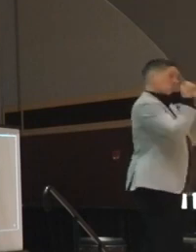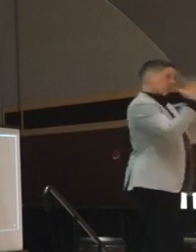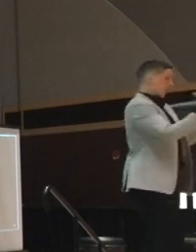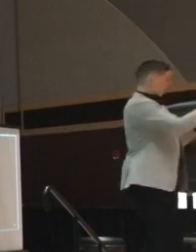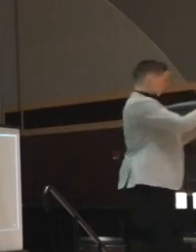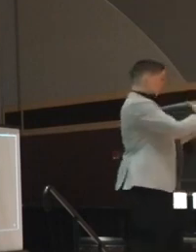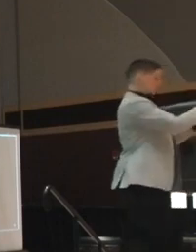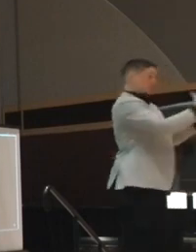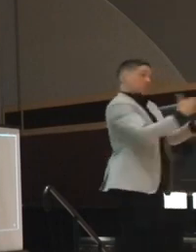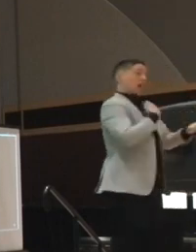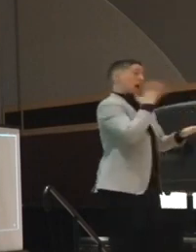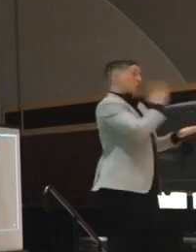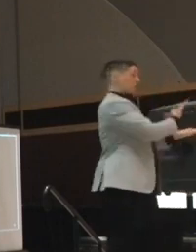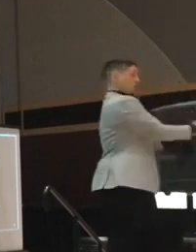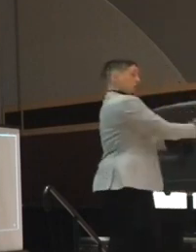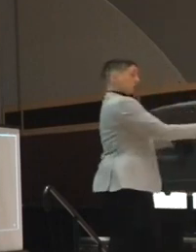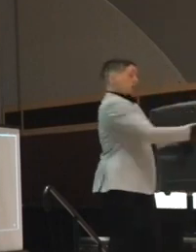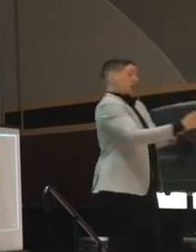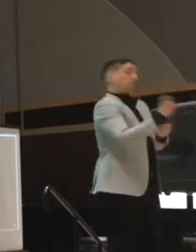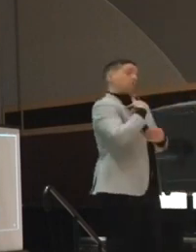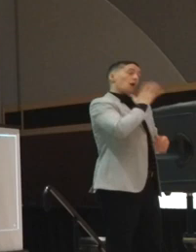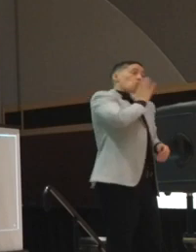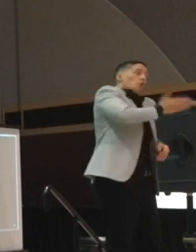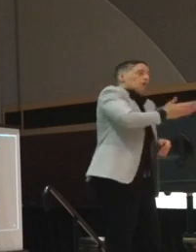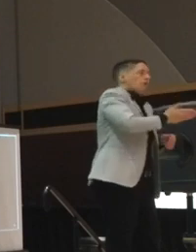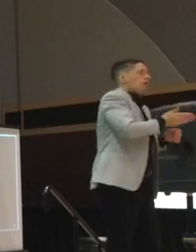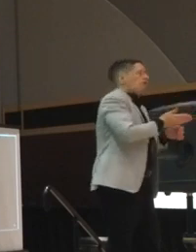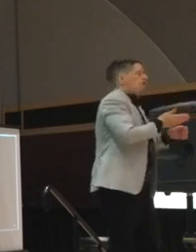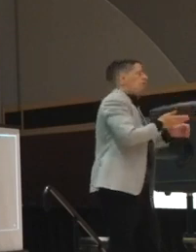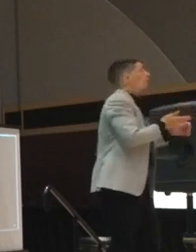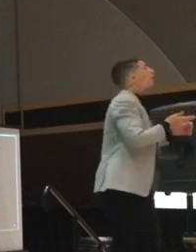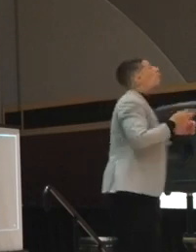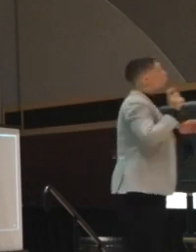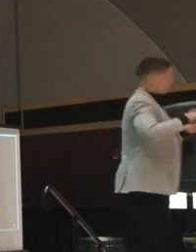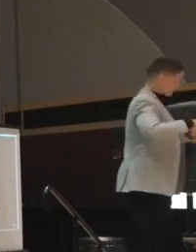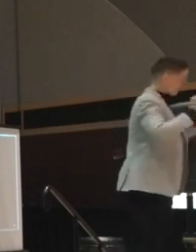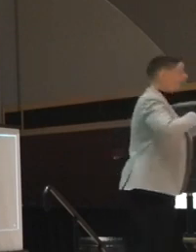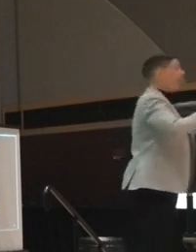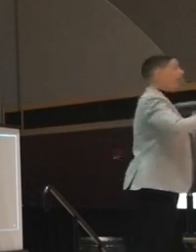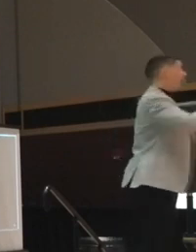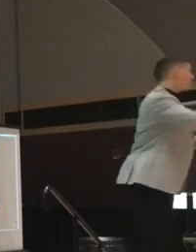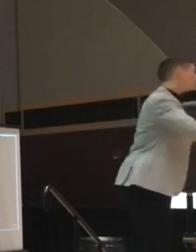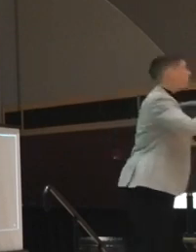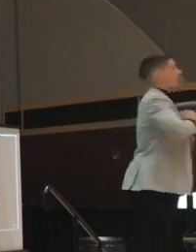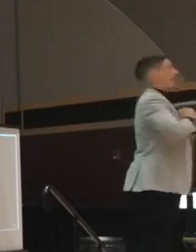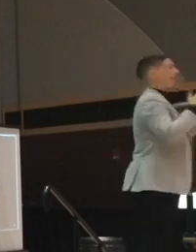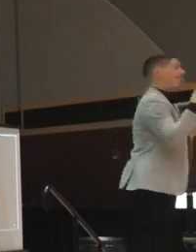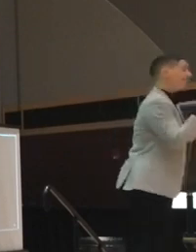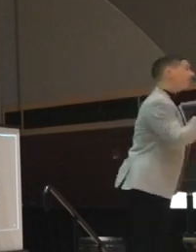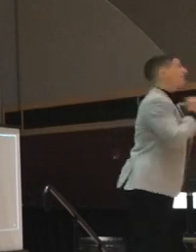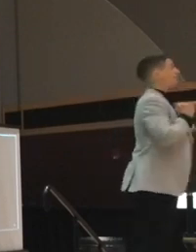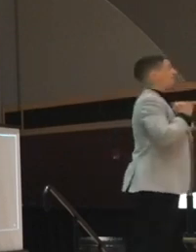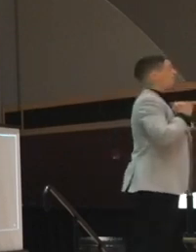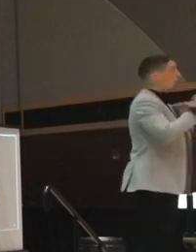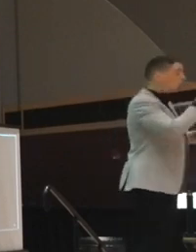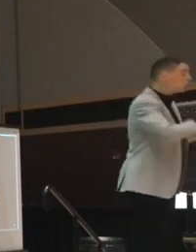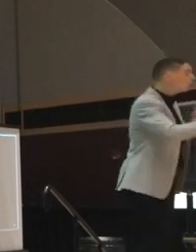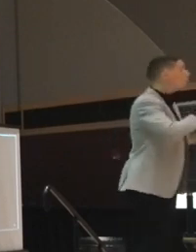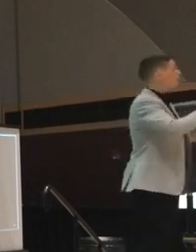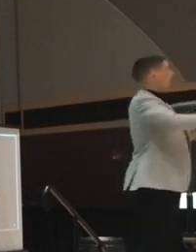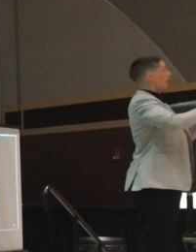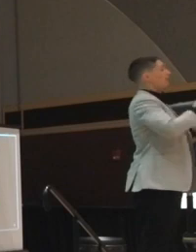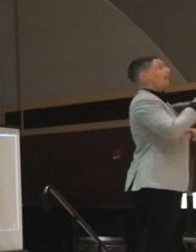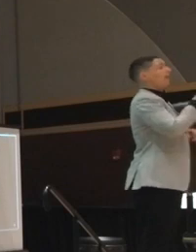one of them, but I can tell you, let's take some chemistry, some physics, computer science. Let's chuck in a